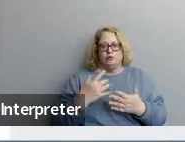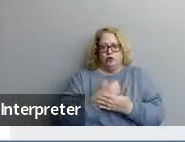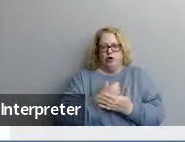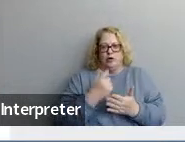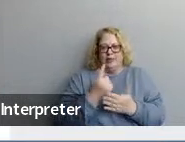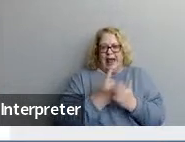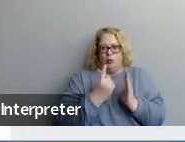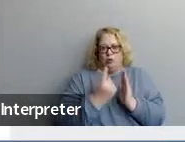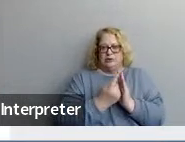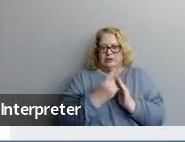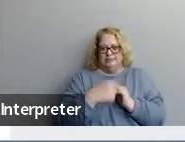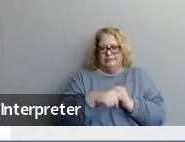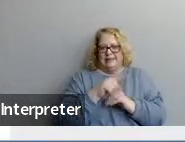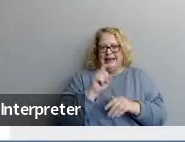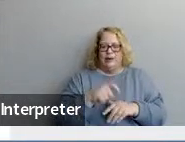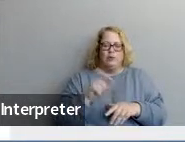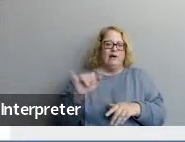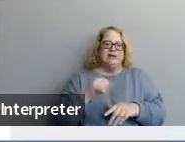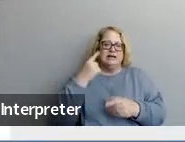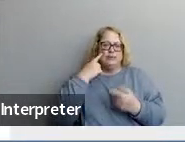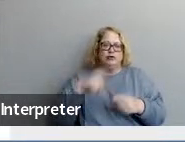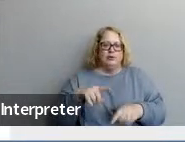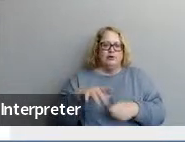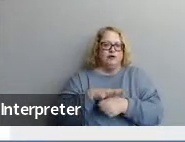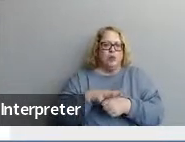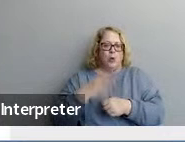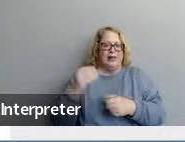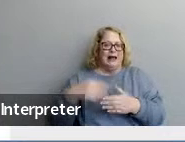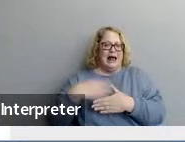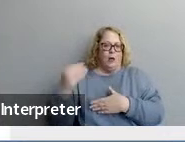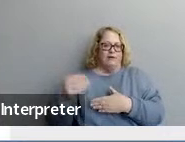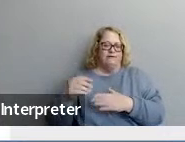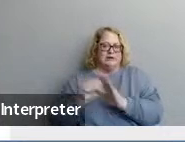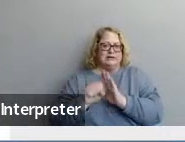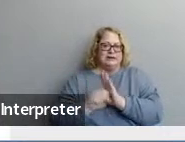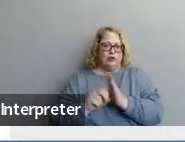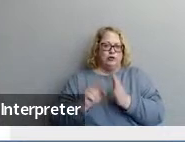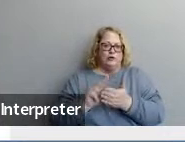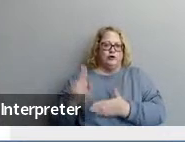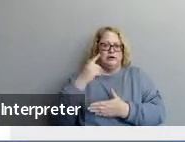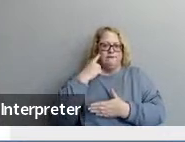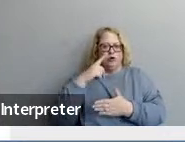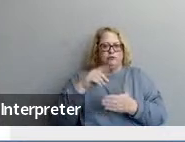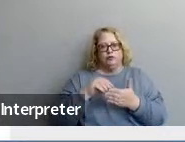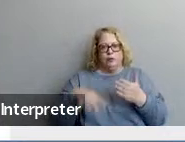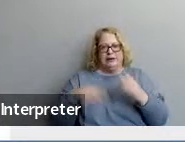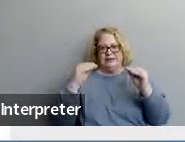need. We do the same kind of agreements for local and out-of-state universities when it comes to student teaching.